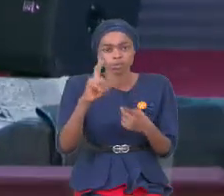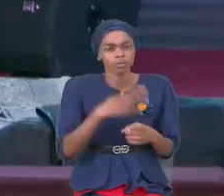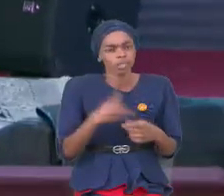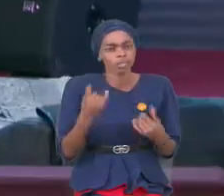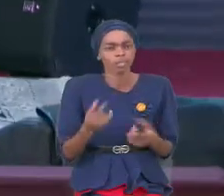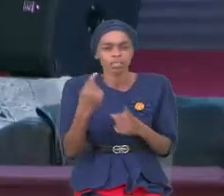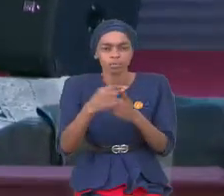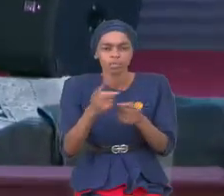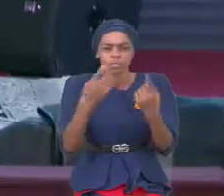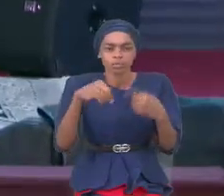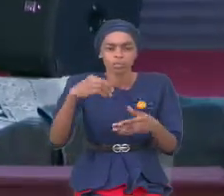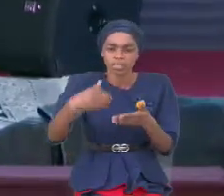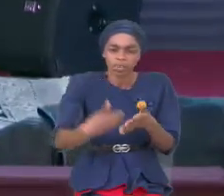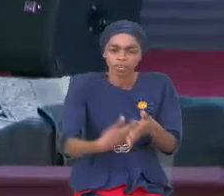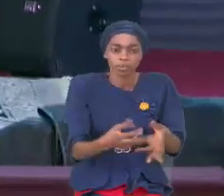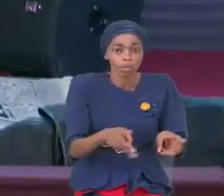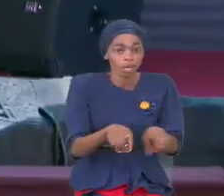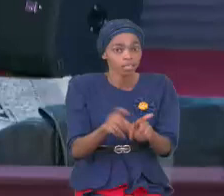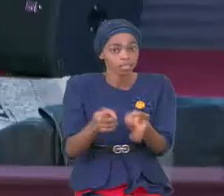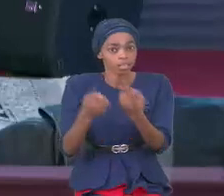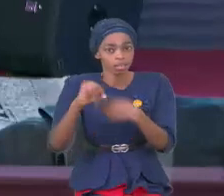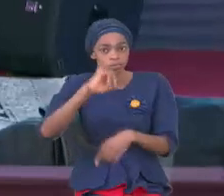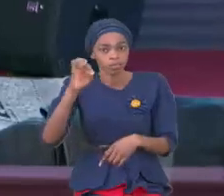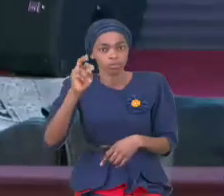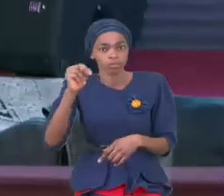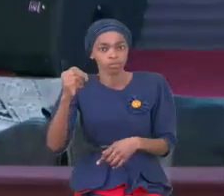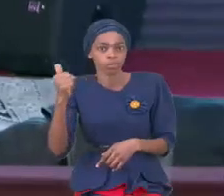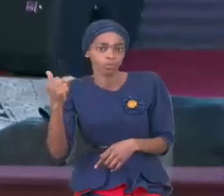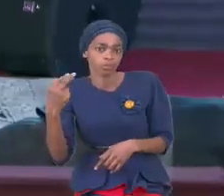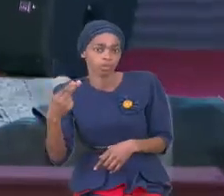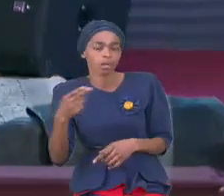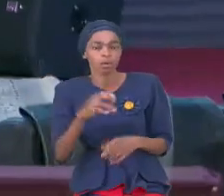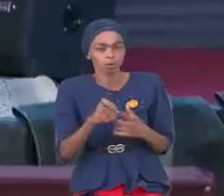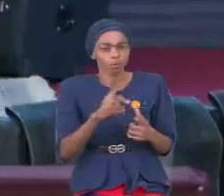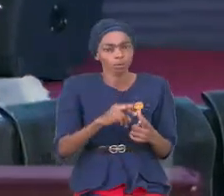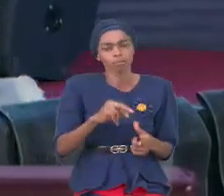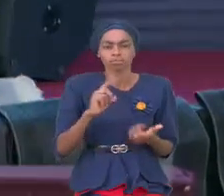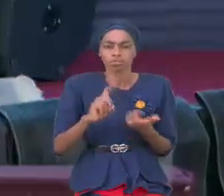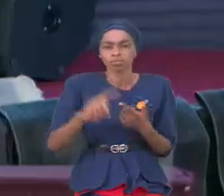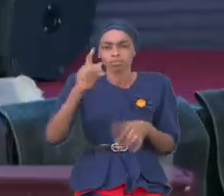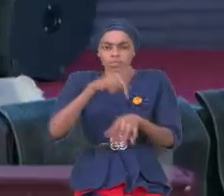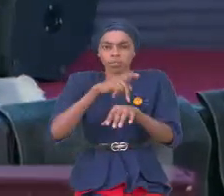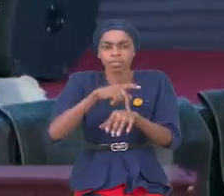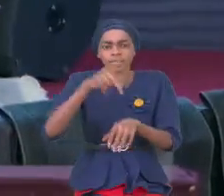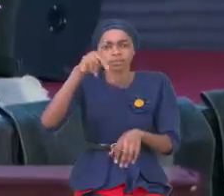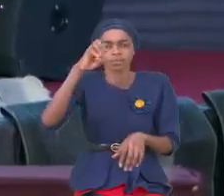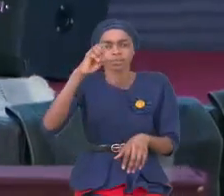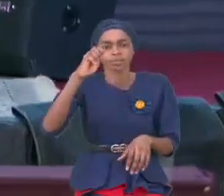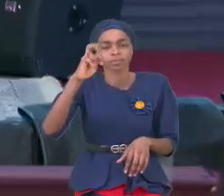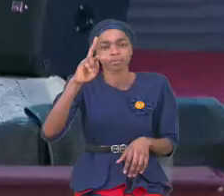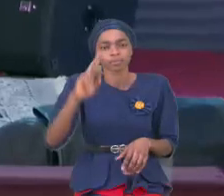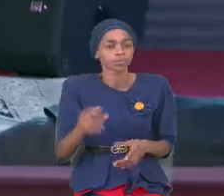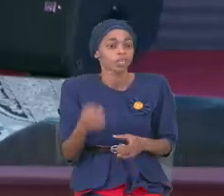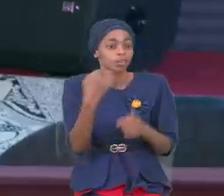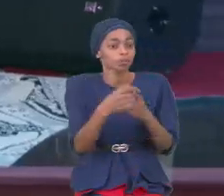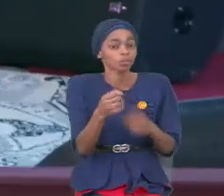came to Jonah, as it came to Simon, the son of Jonas, the word of the Lord came unto Jonah the second